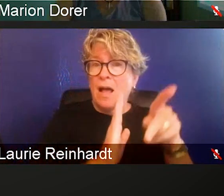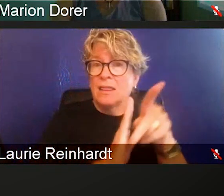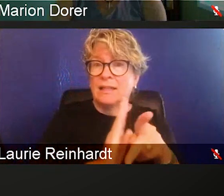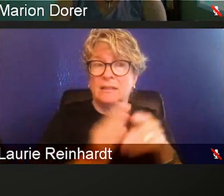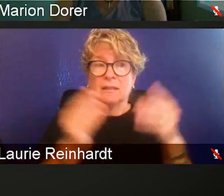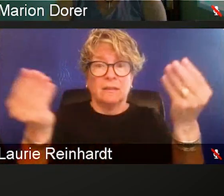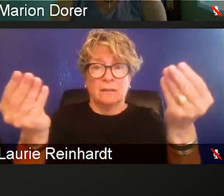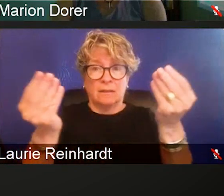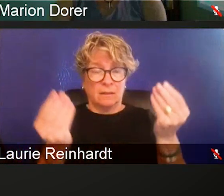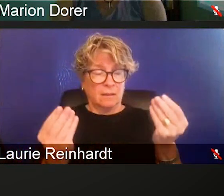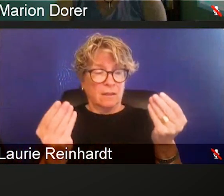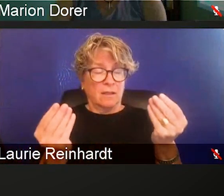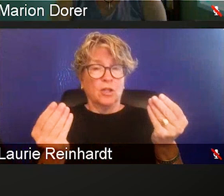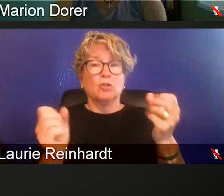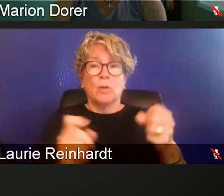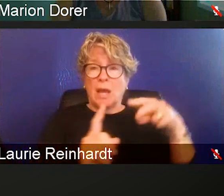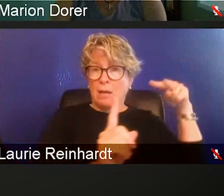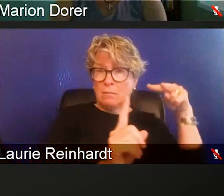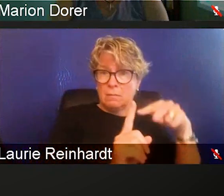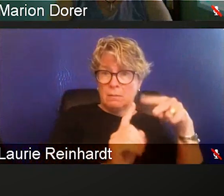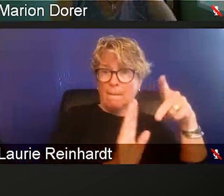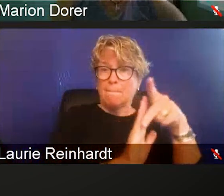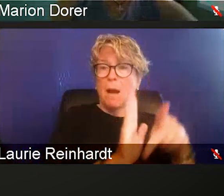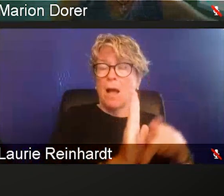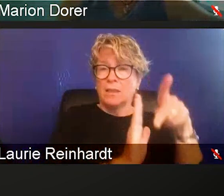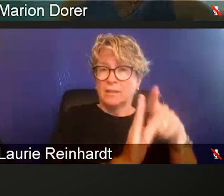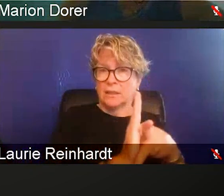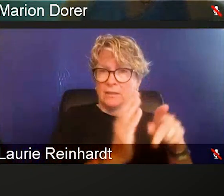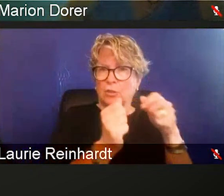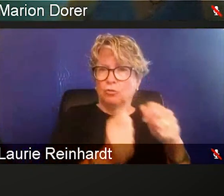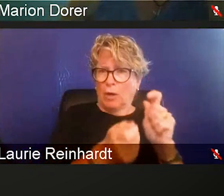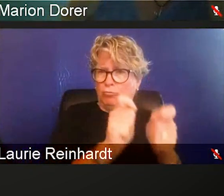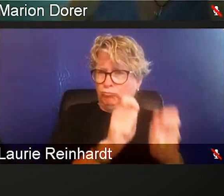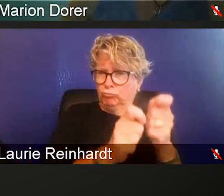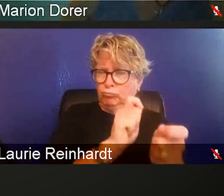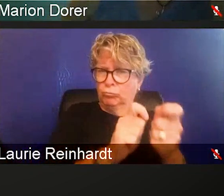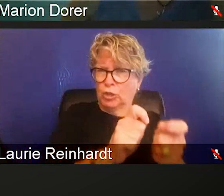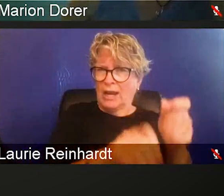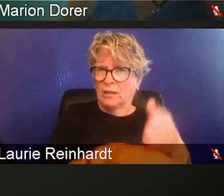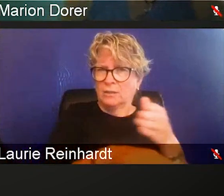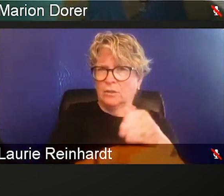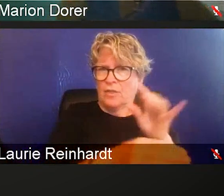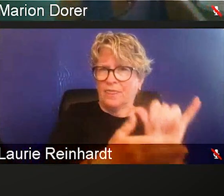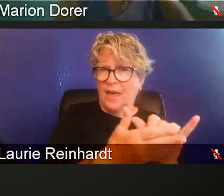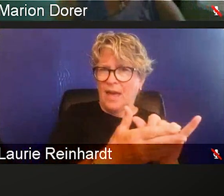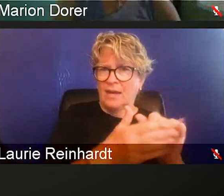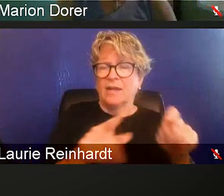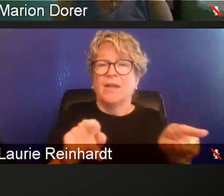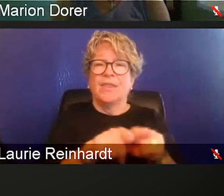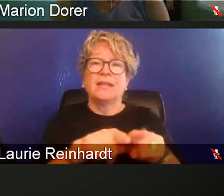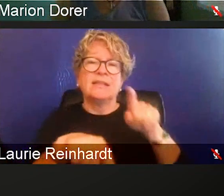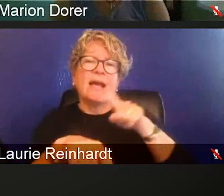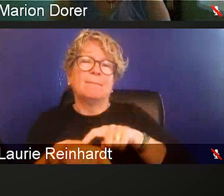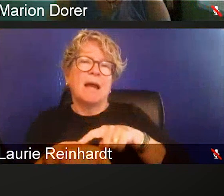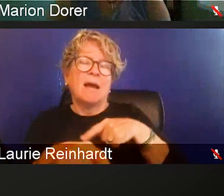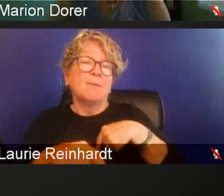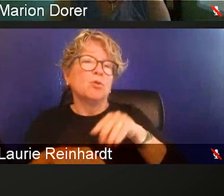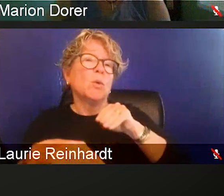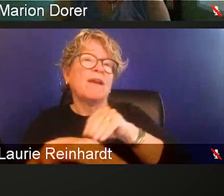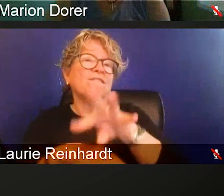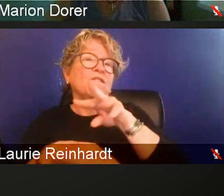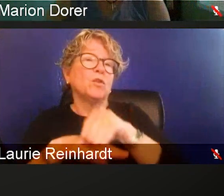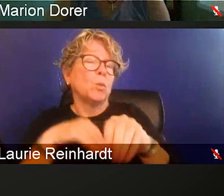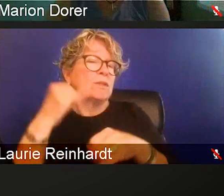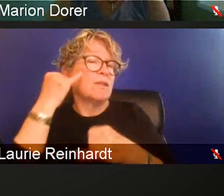it from the policy side, try to affect that, and then you could also maybe try to influence the ideas that the